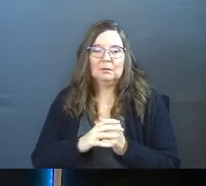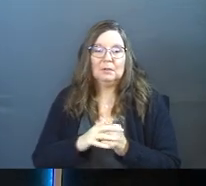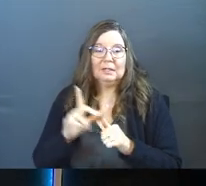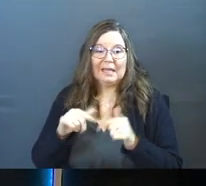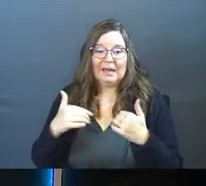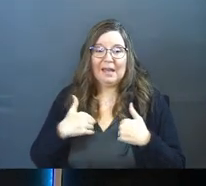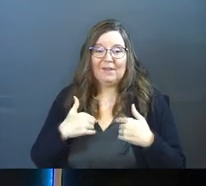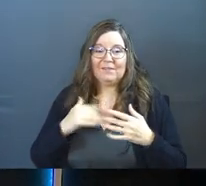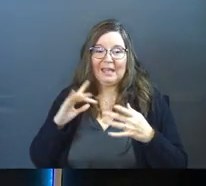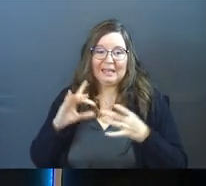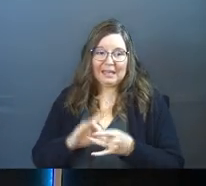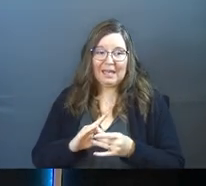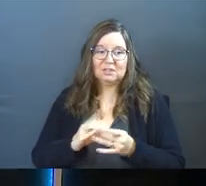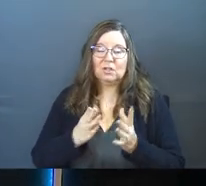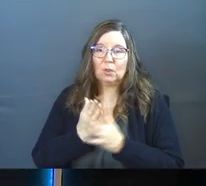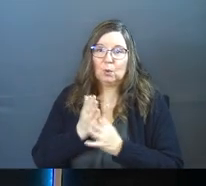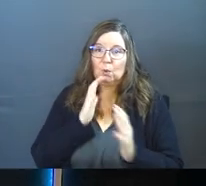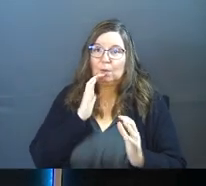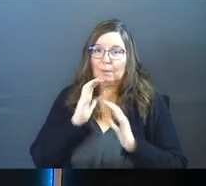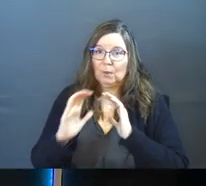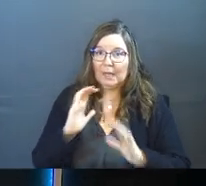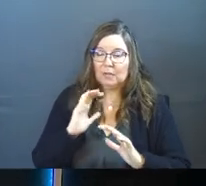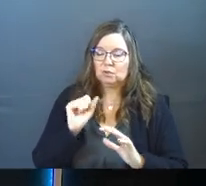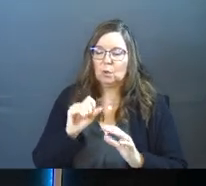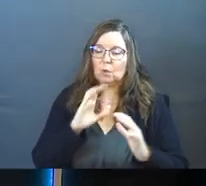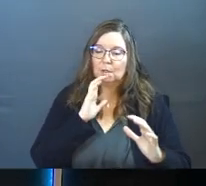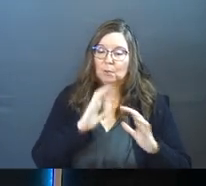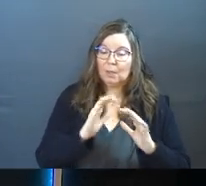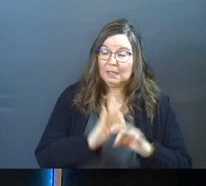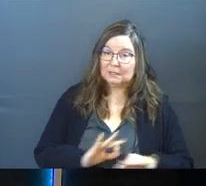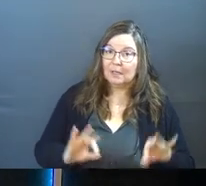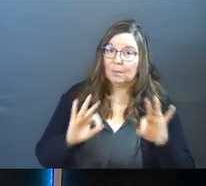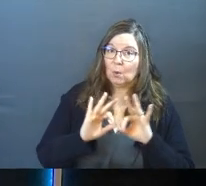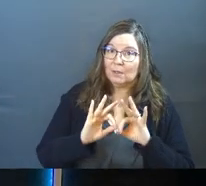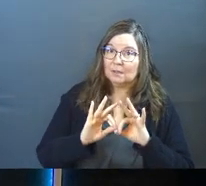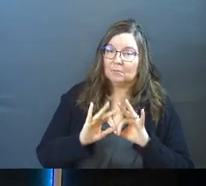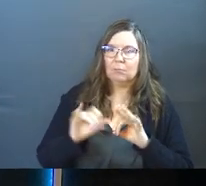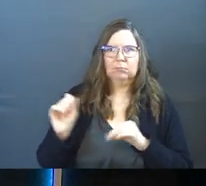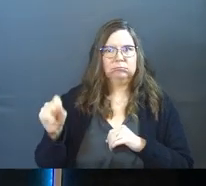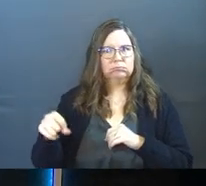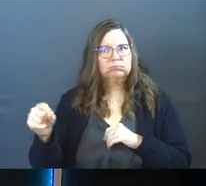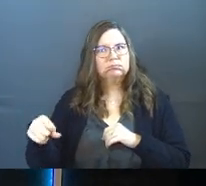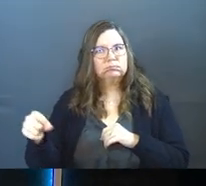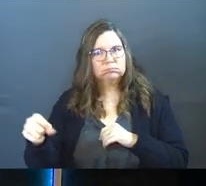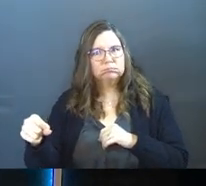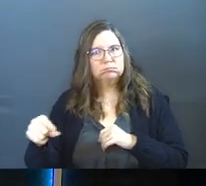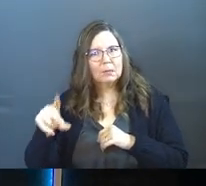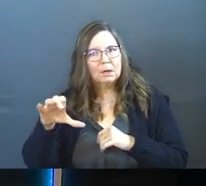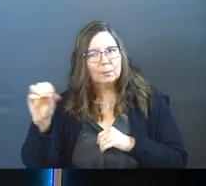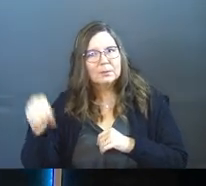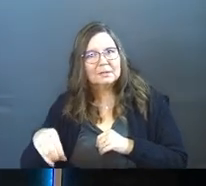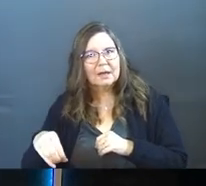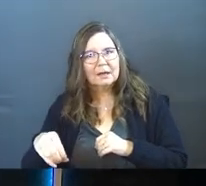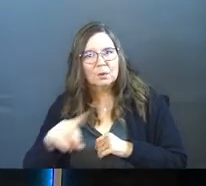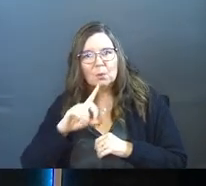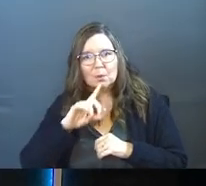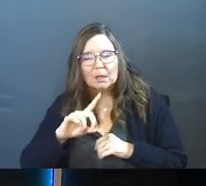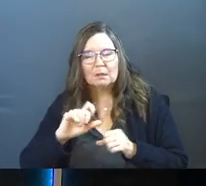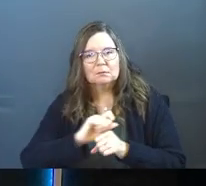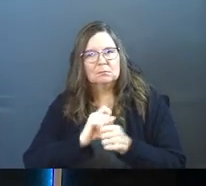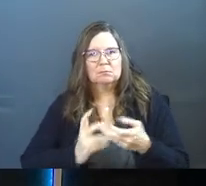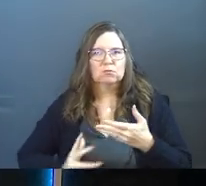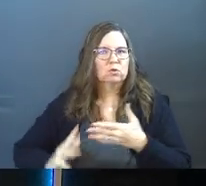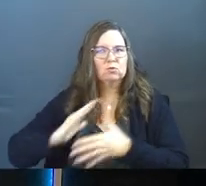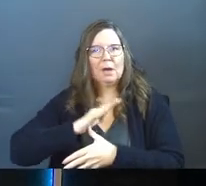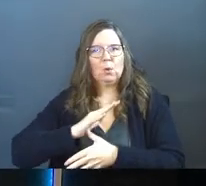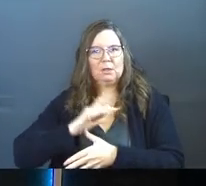But the way he wired us for connection is through communication. So is communication important? Oh yeah, 100%. Super